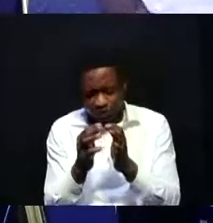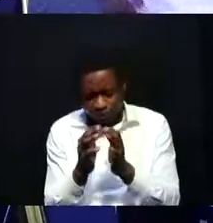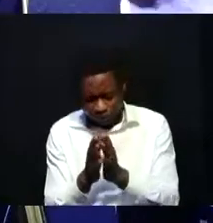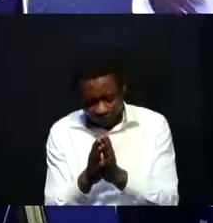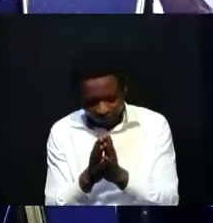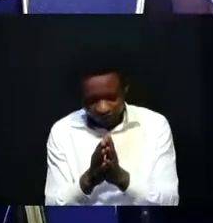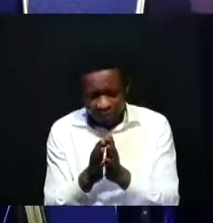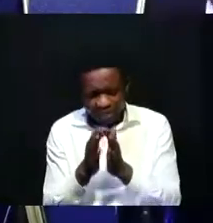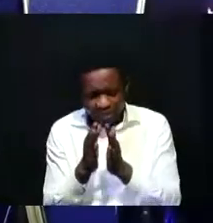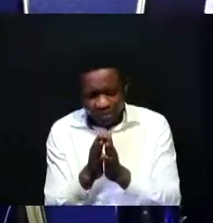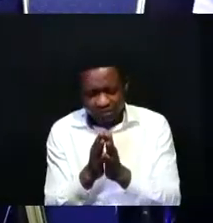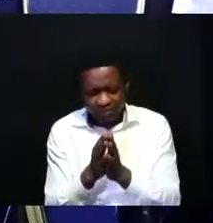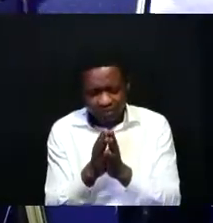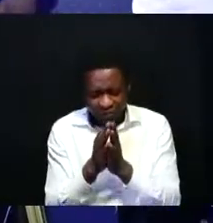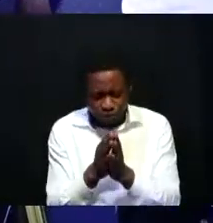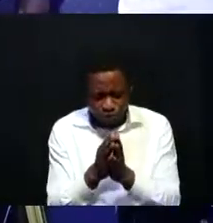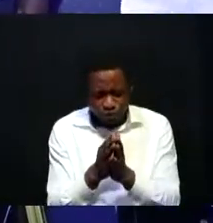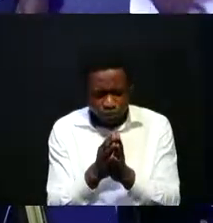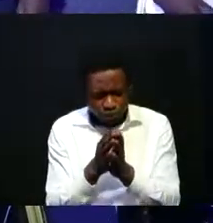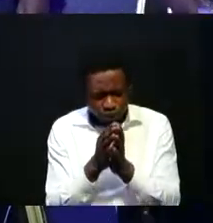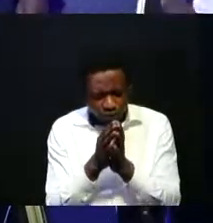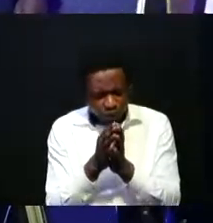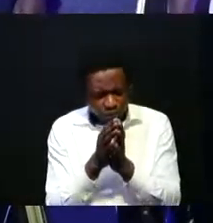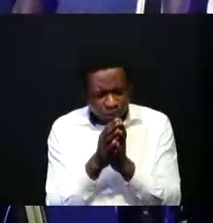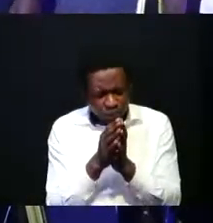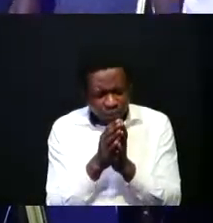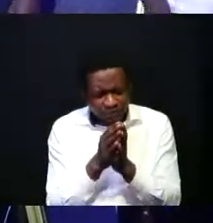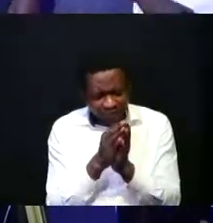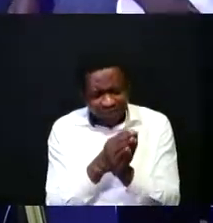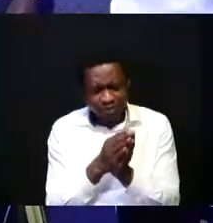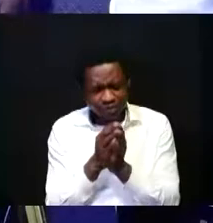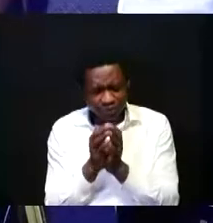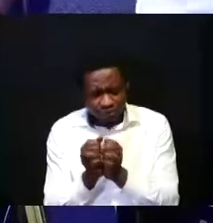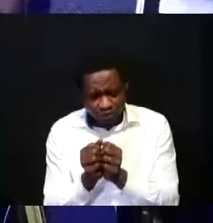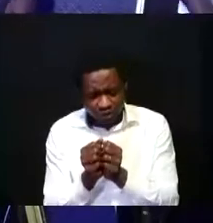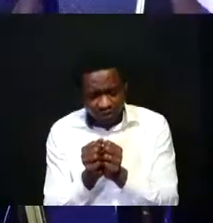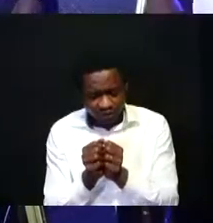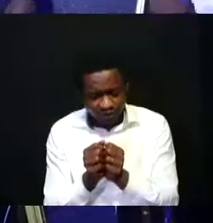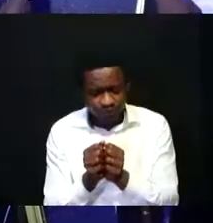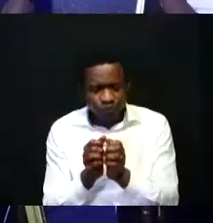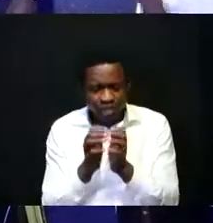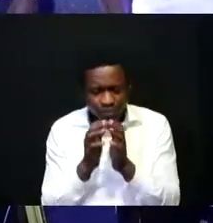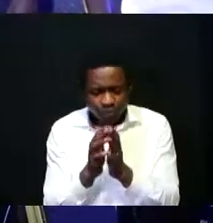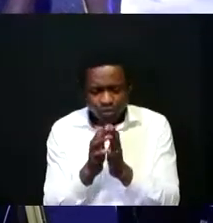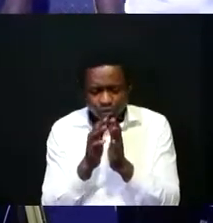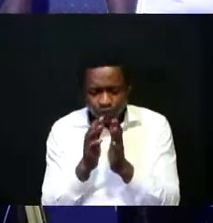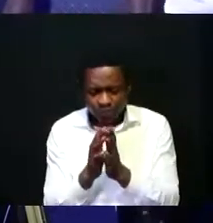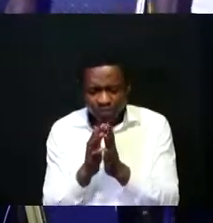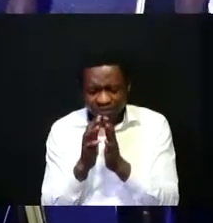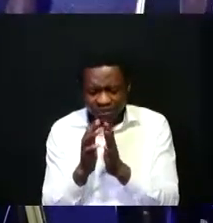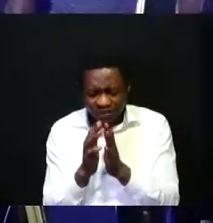God and our practices of God become examples. Help us, O Lord, to live life that